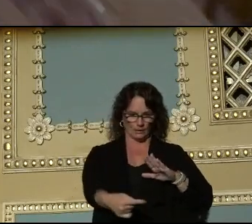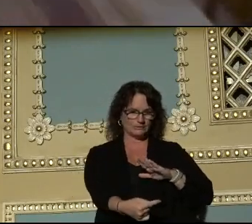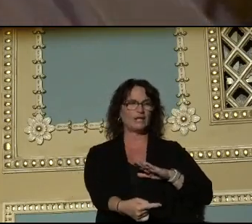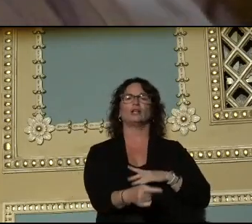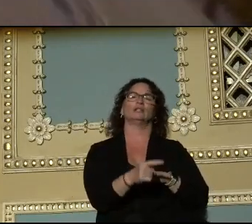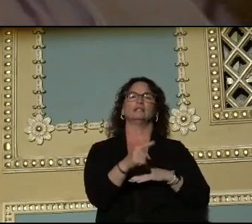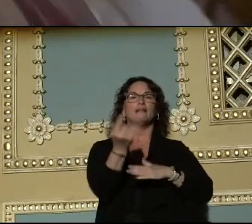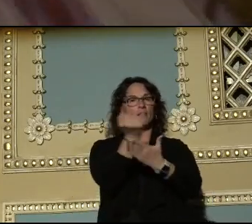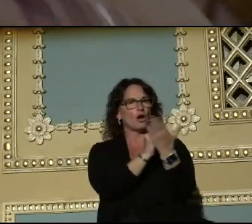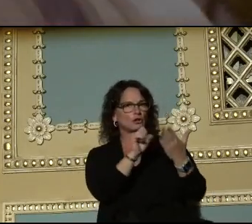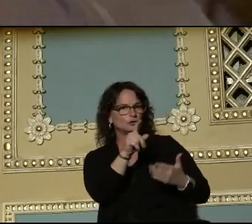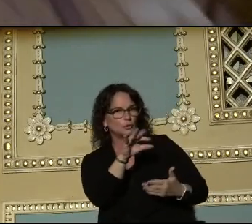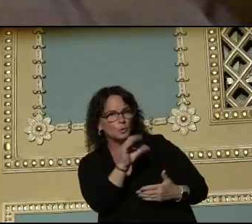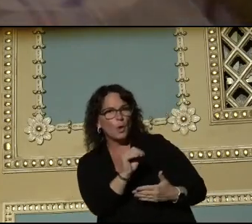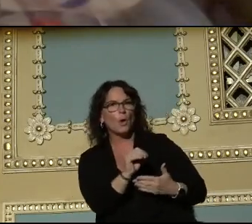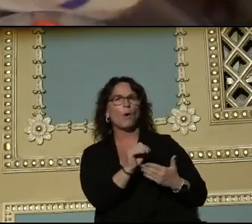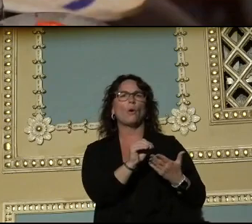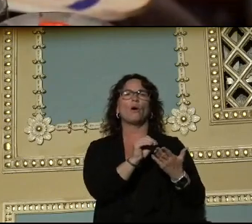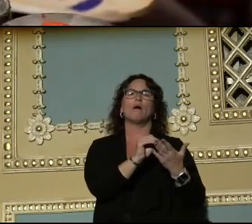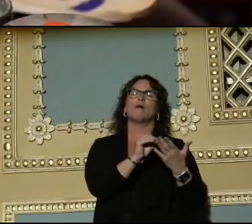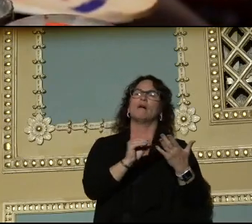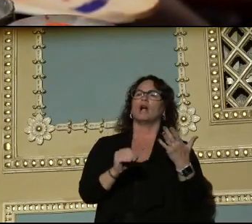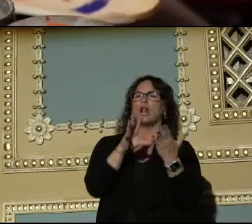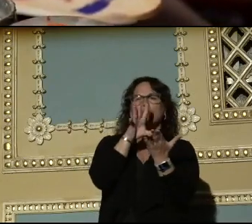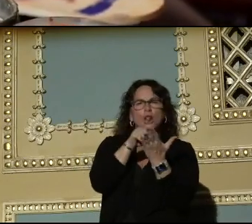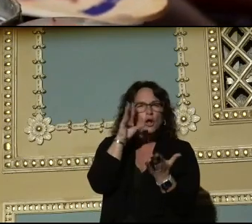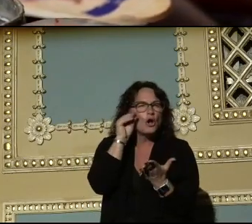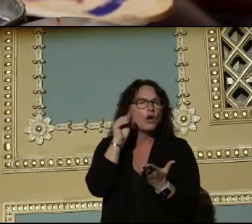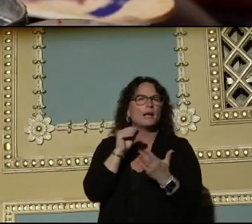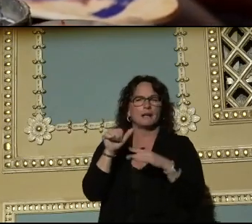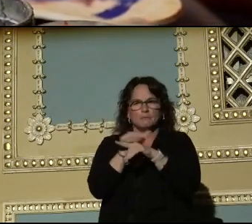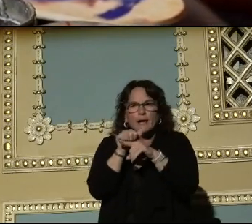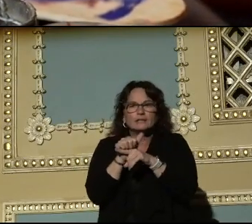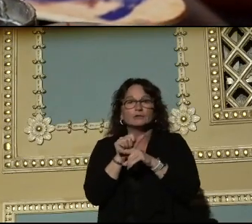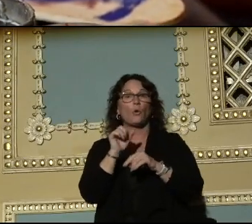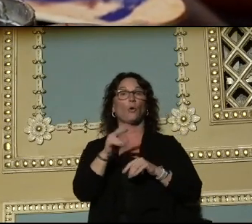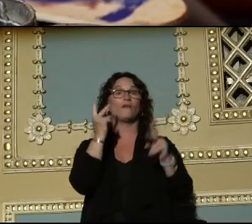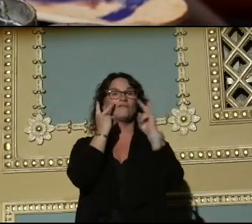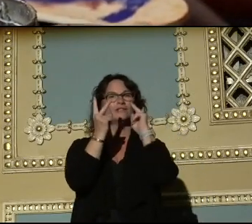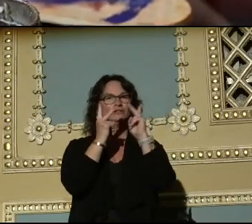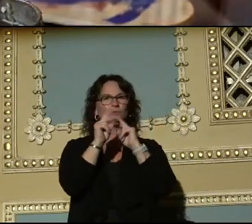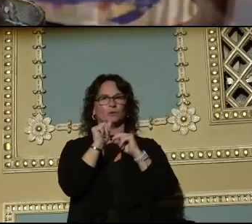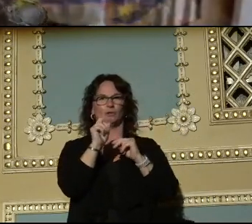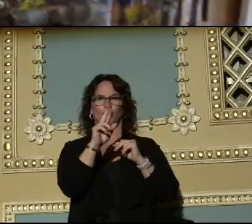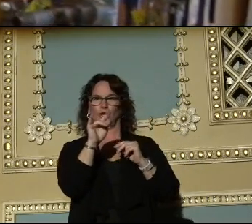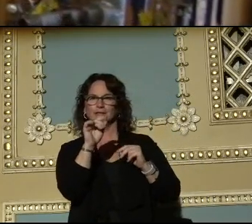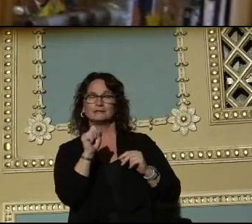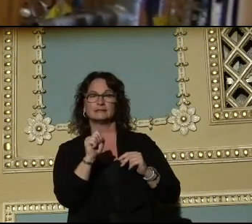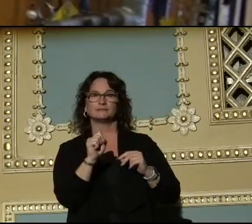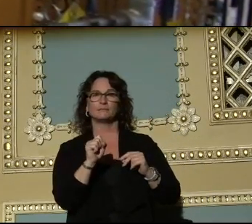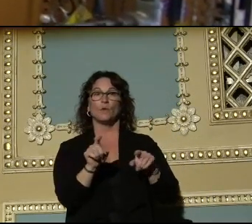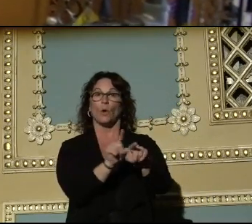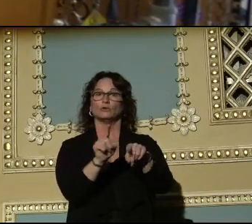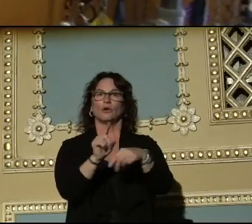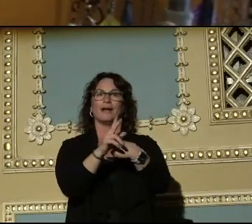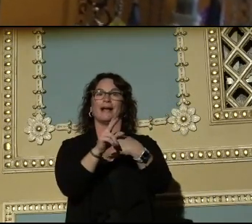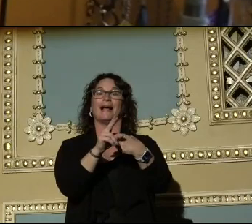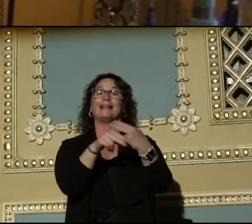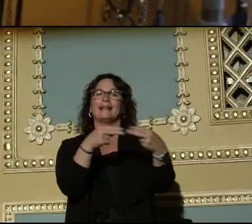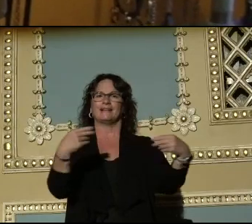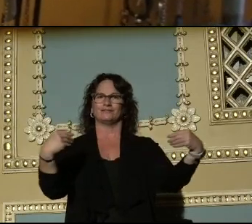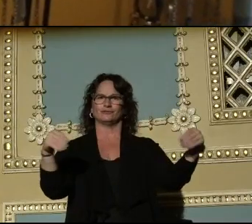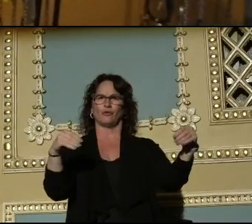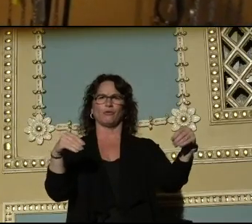studios where lots of learning and practice takes place, or the visual arts. The Gift Gallery is proud to present hundreds of pieces of